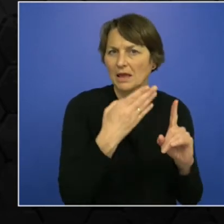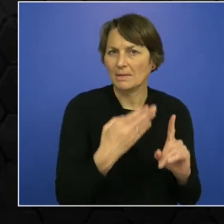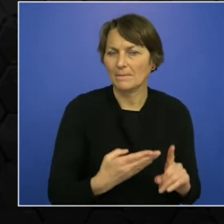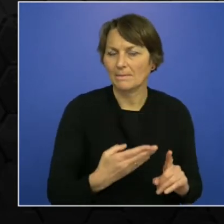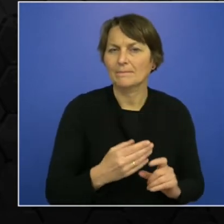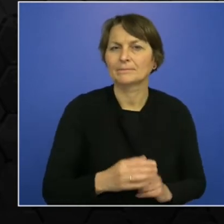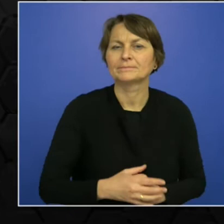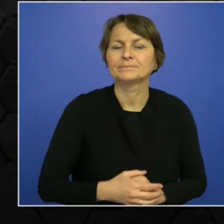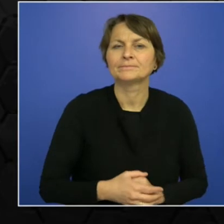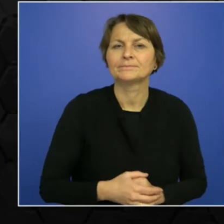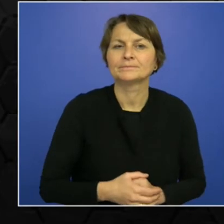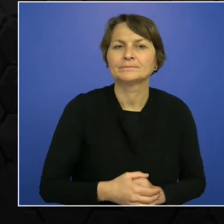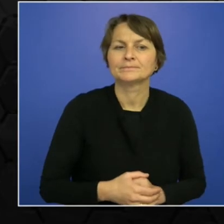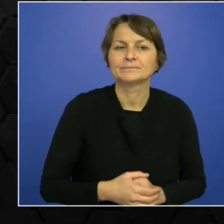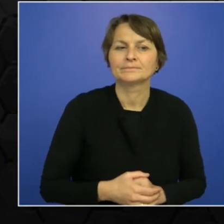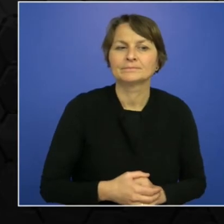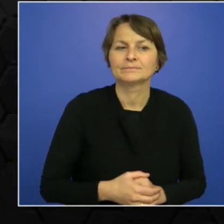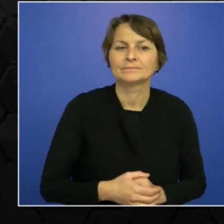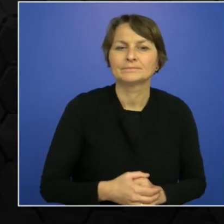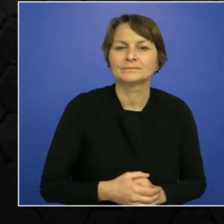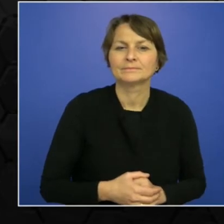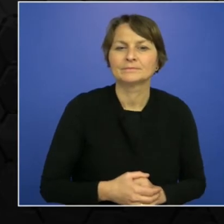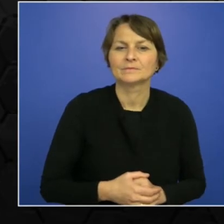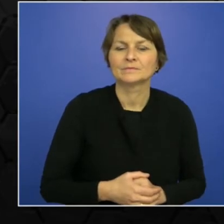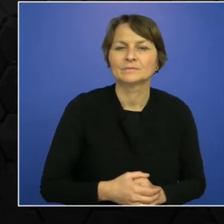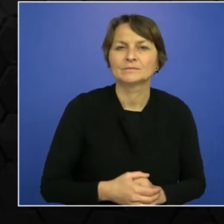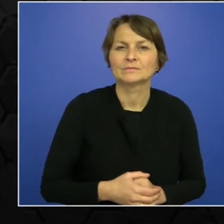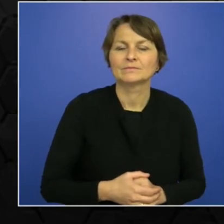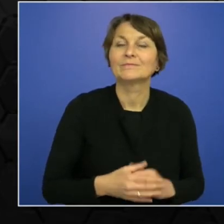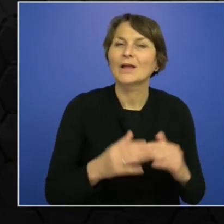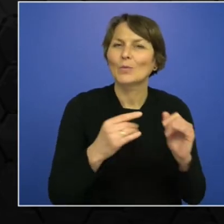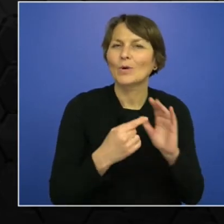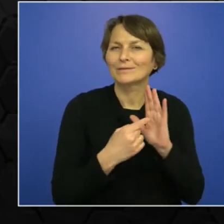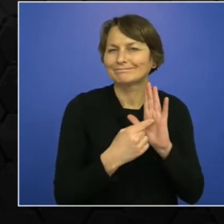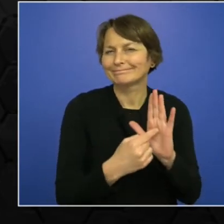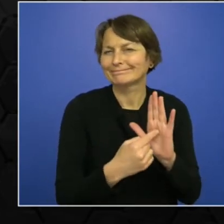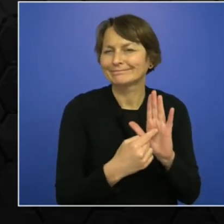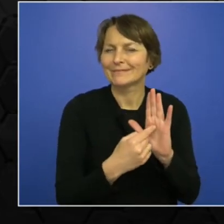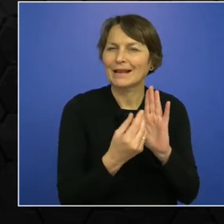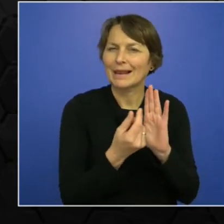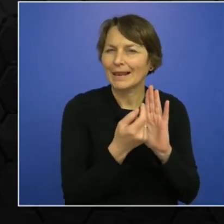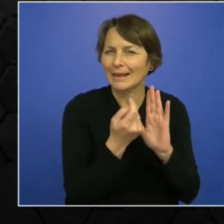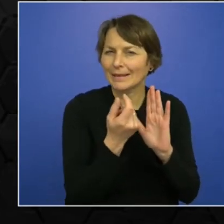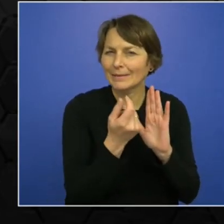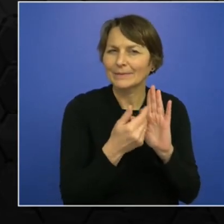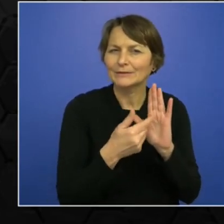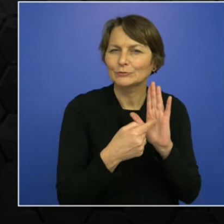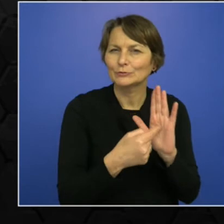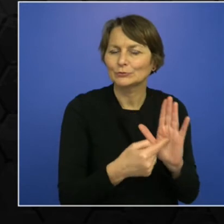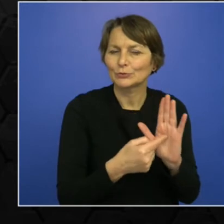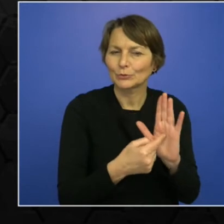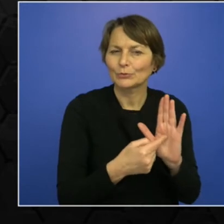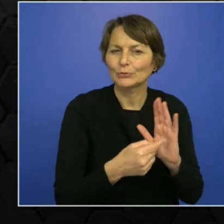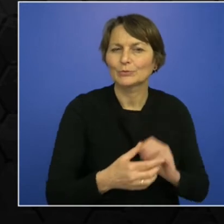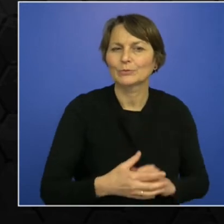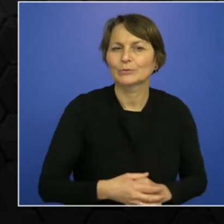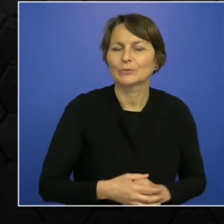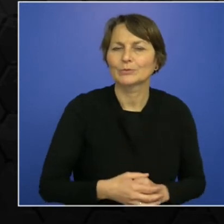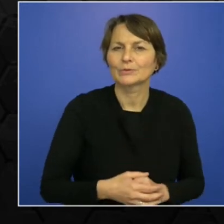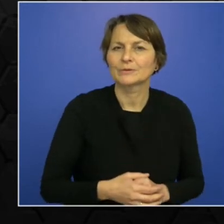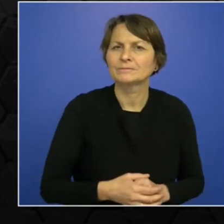So I'd like also to show you a bit about what the data looks